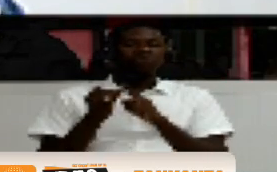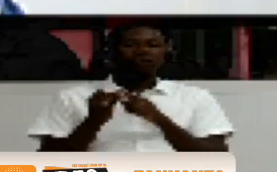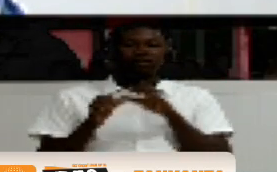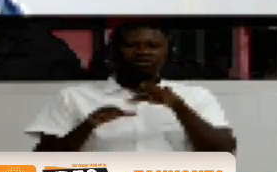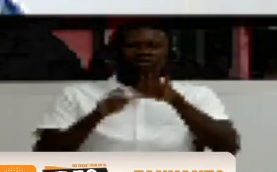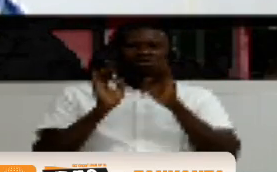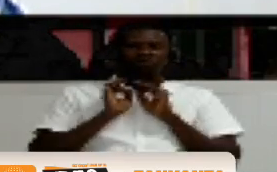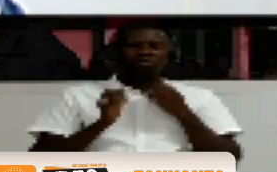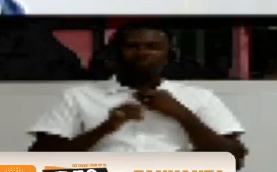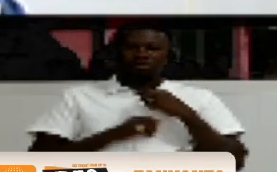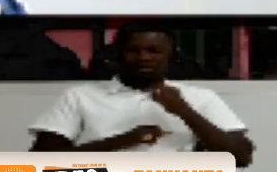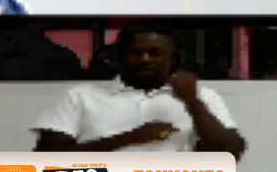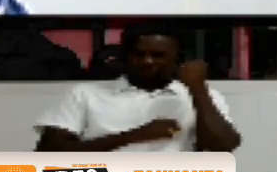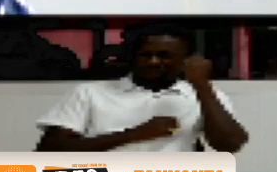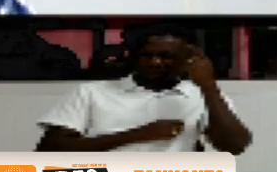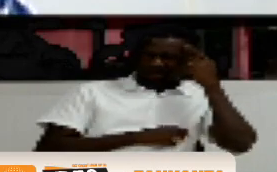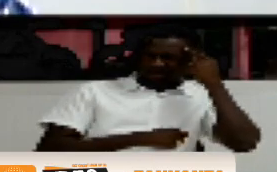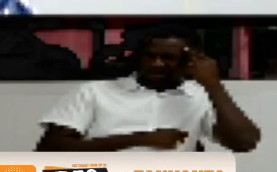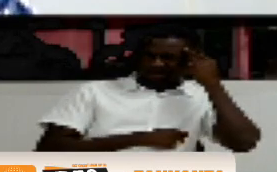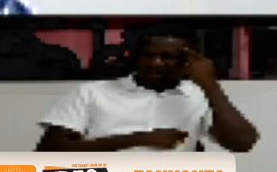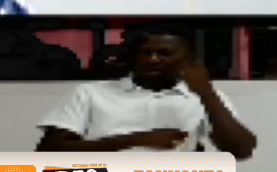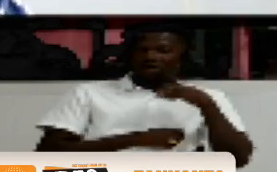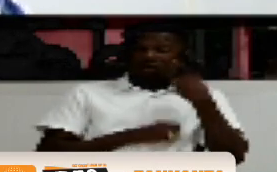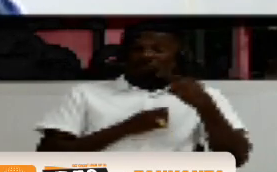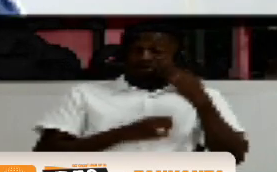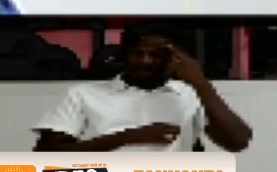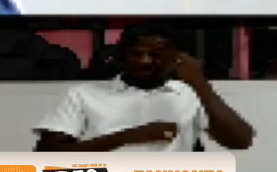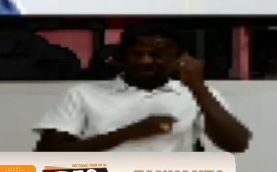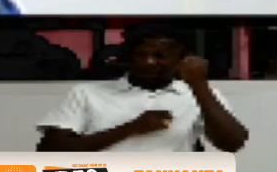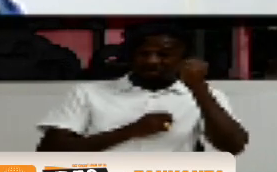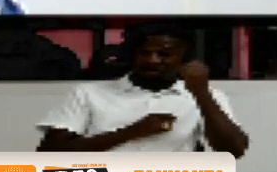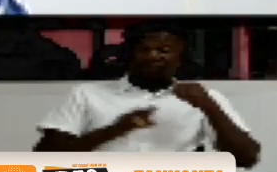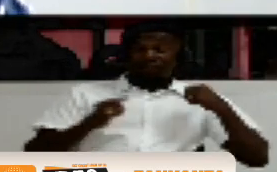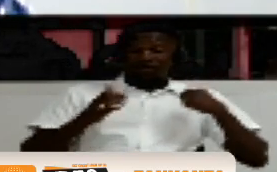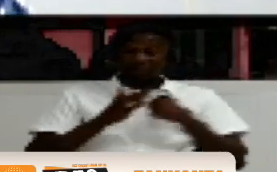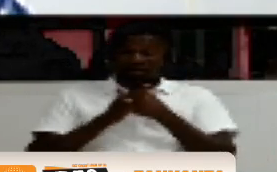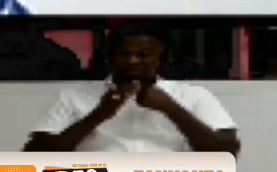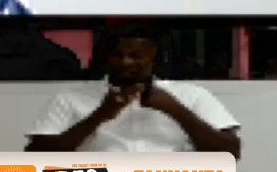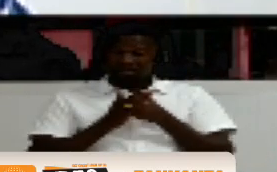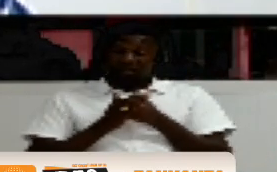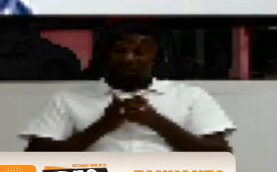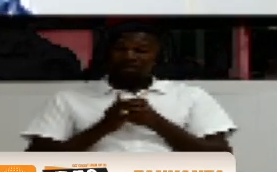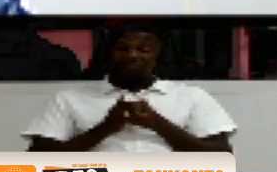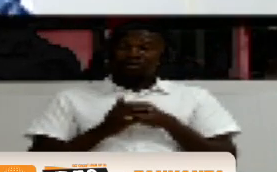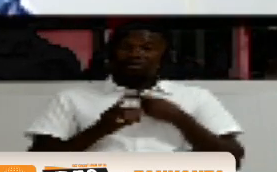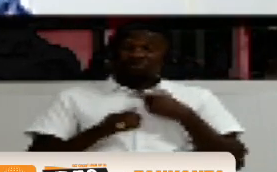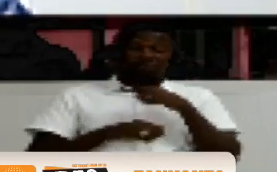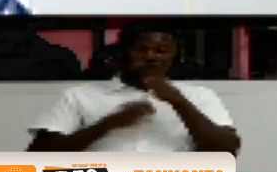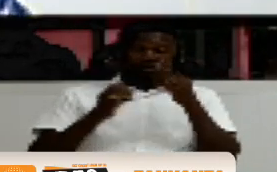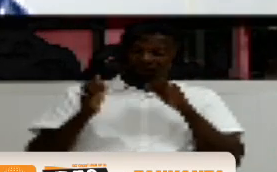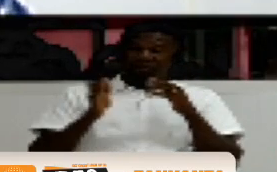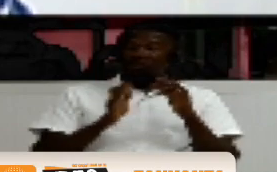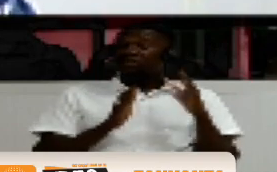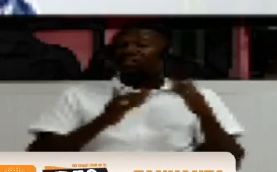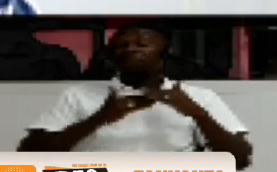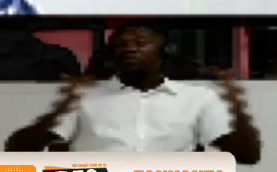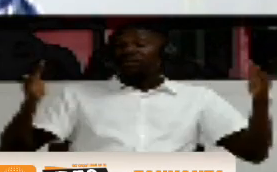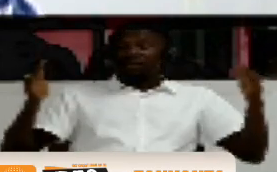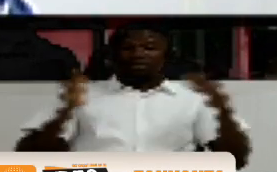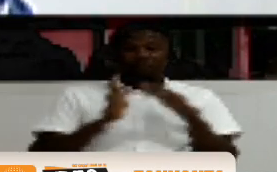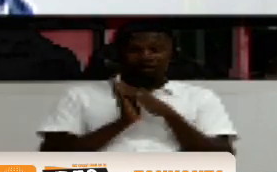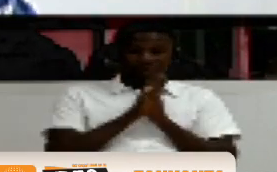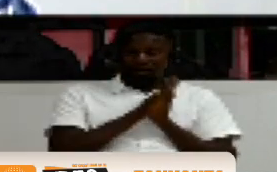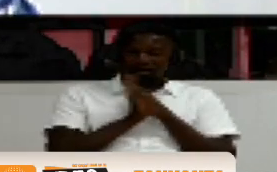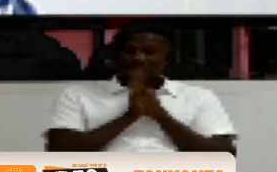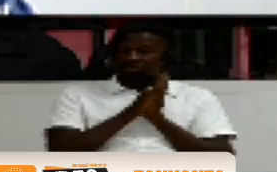my determination, our determination to fight on despite huge challenges. We